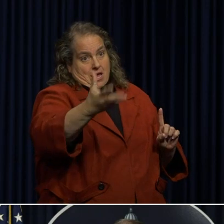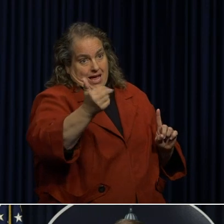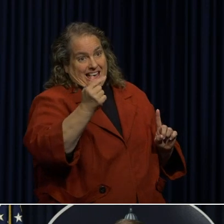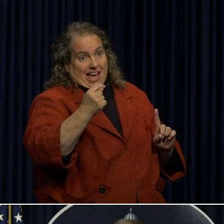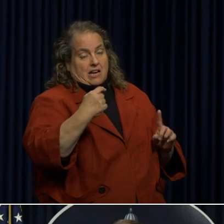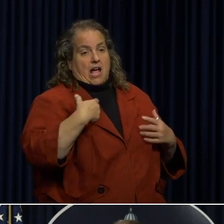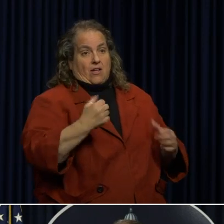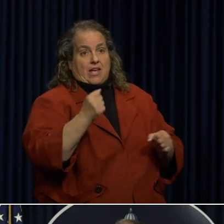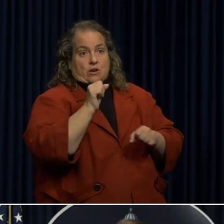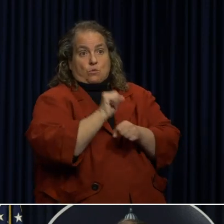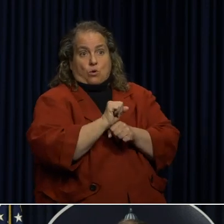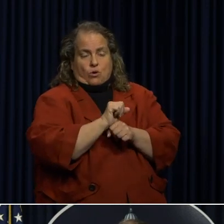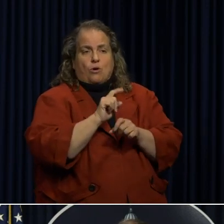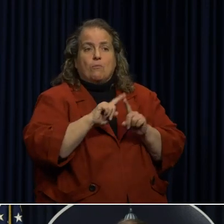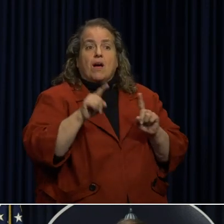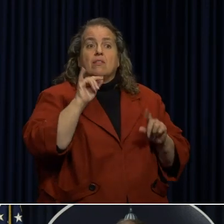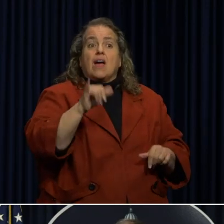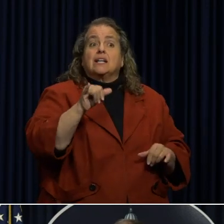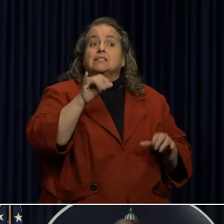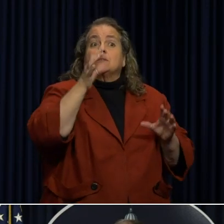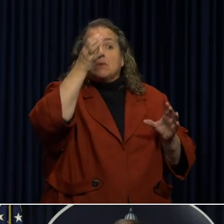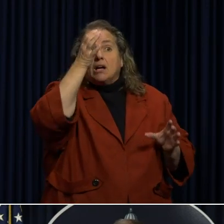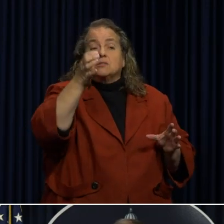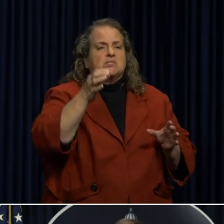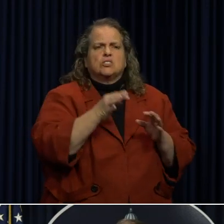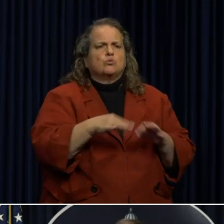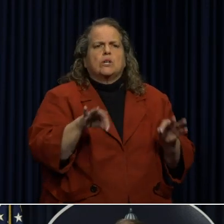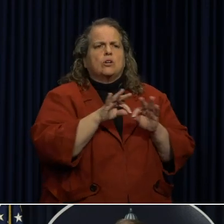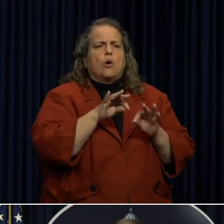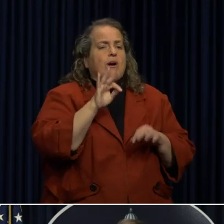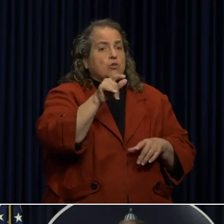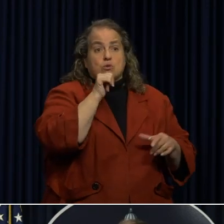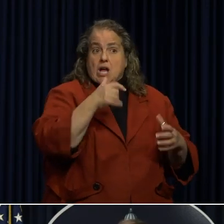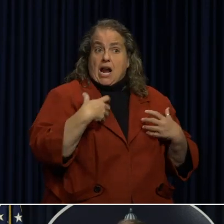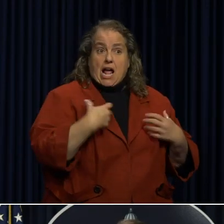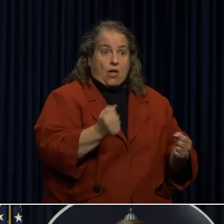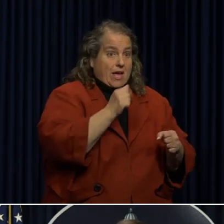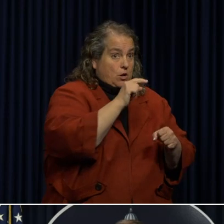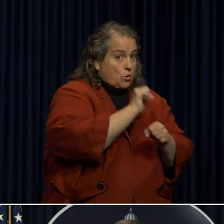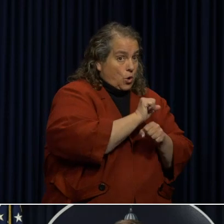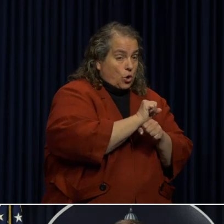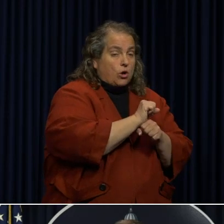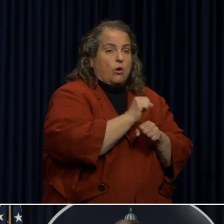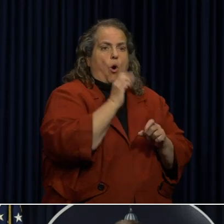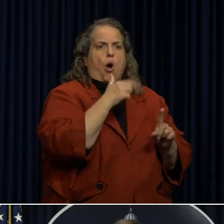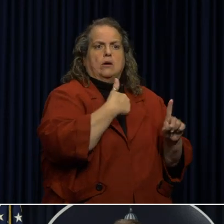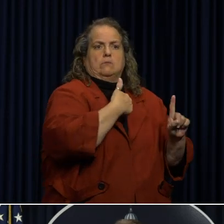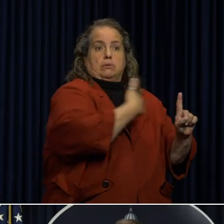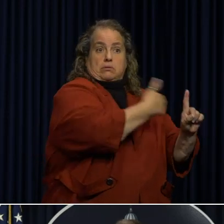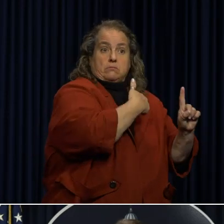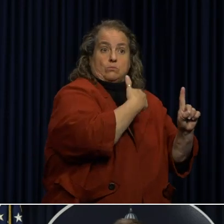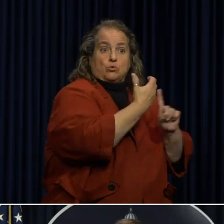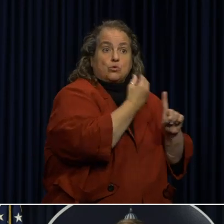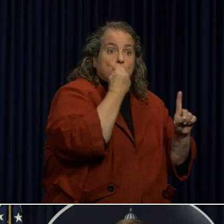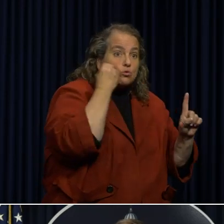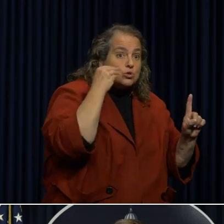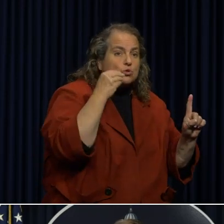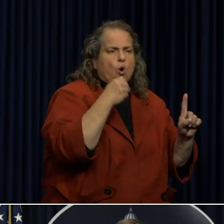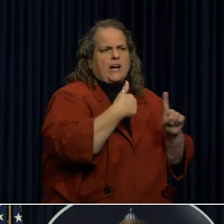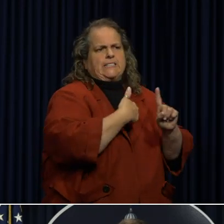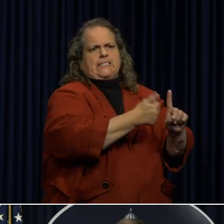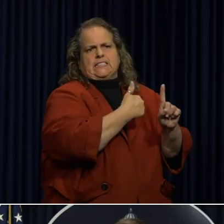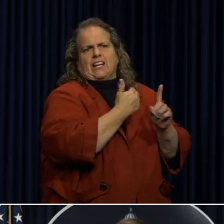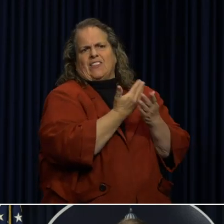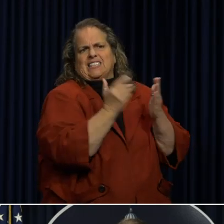critical. So if you're not healthy at work, you're not getting supplies, or you're not getting exercise, you need to be healthy at home. We've come